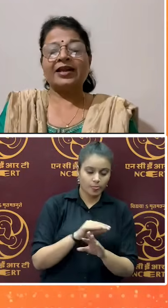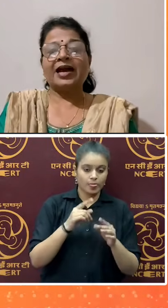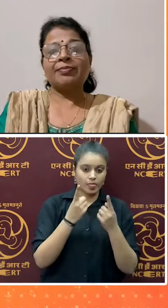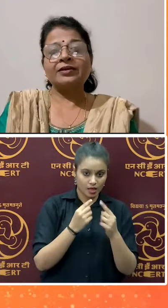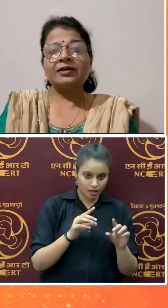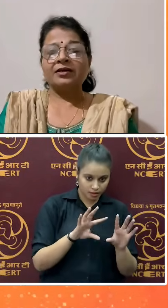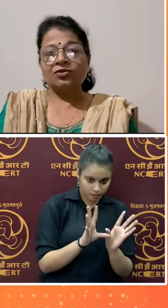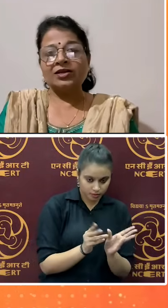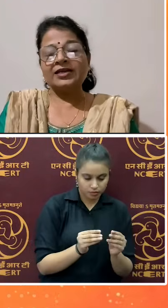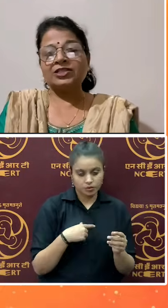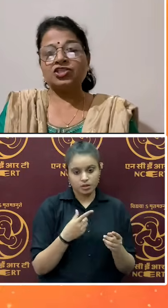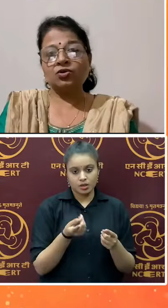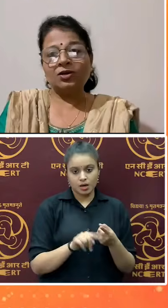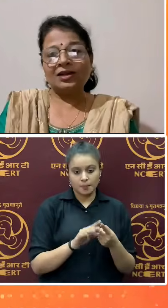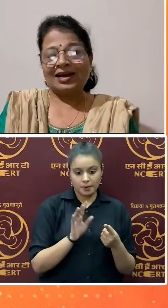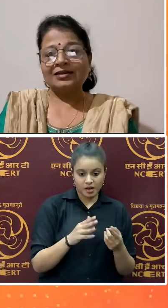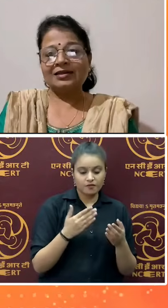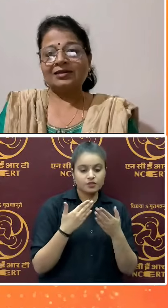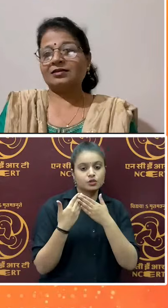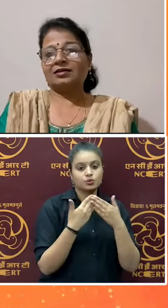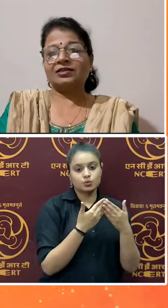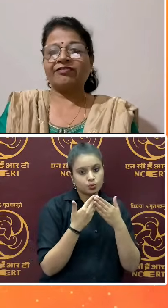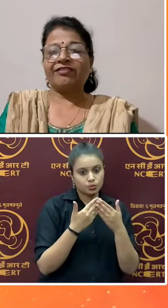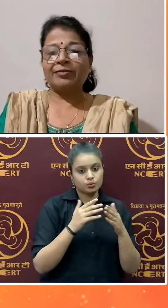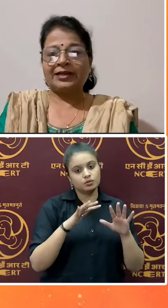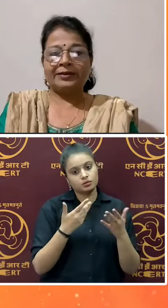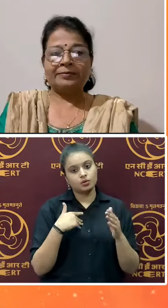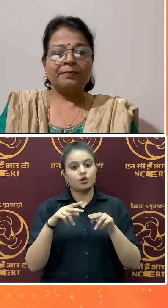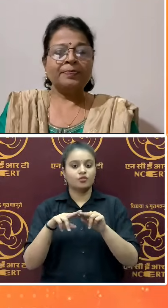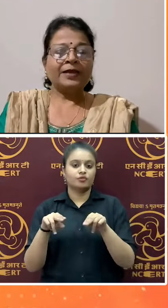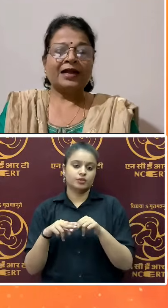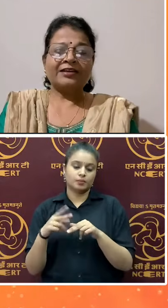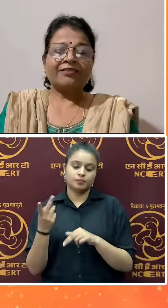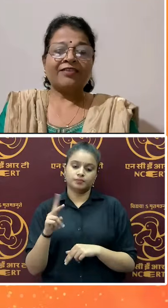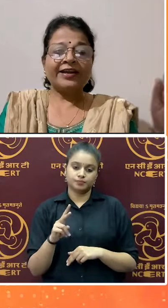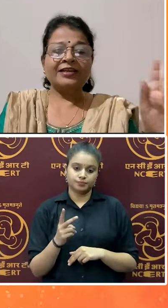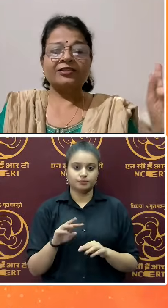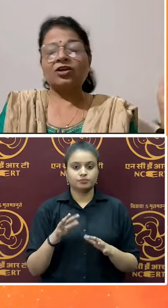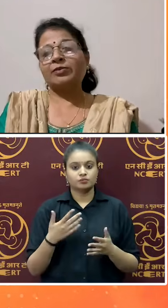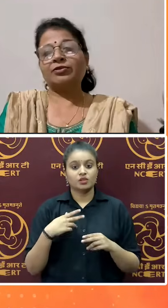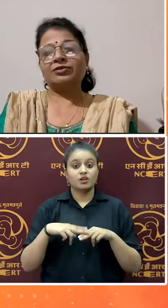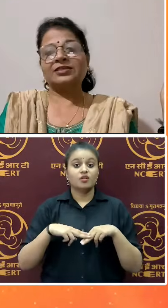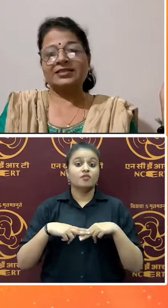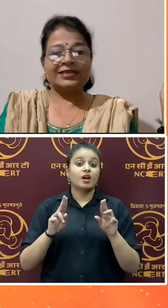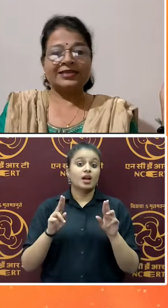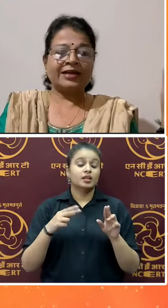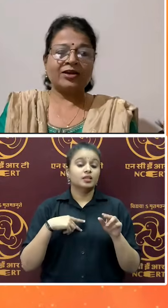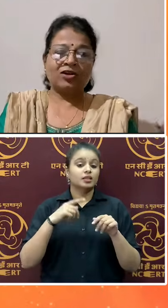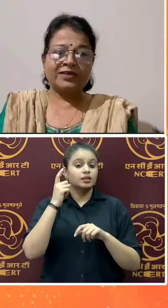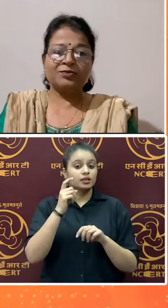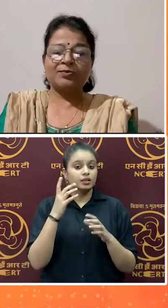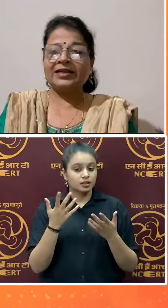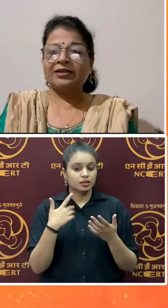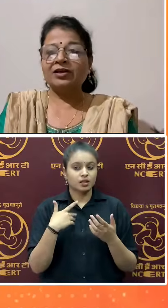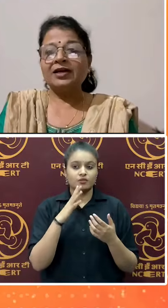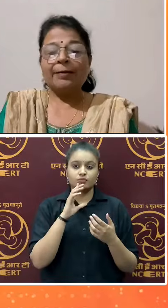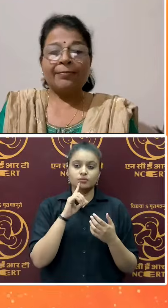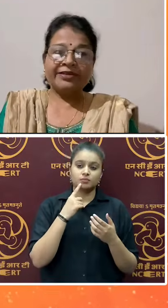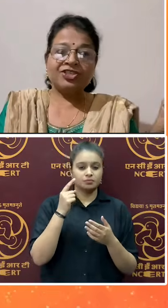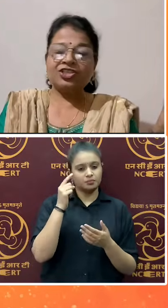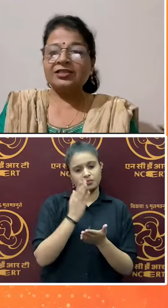recognition can happen only at school and True, ma'am. at the family. Yes. And the final thought about this is, I always